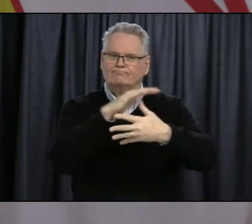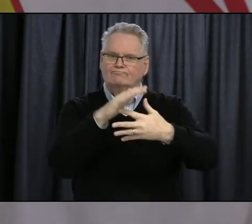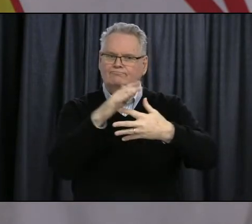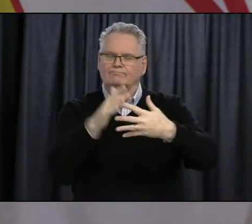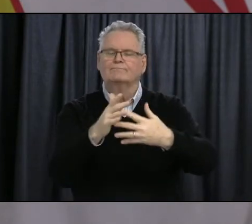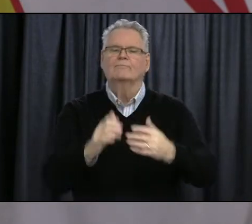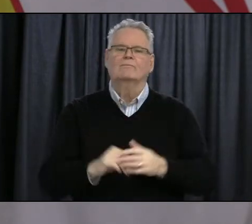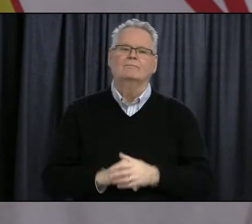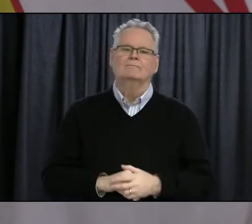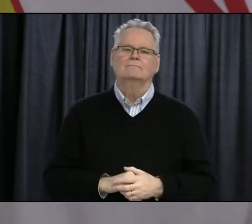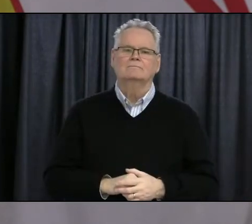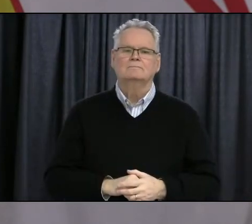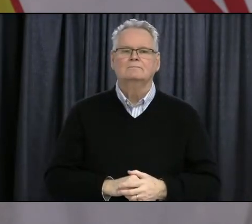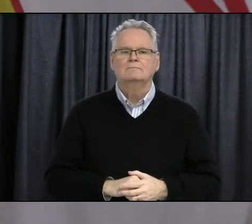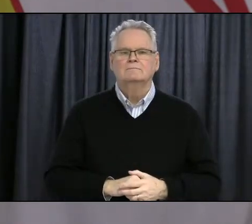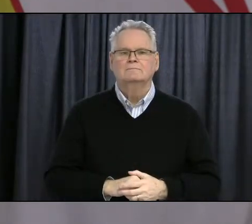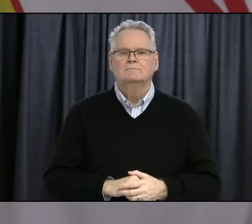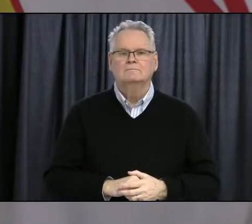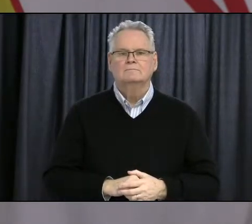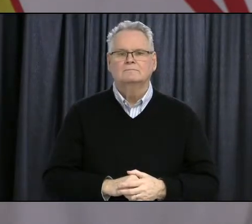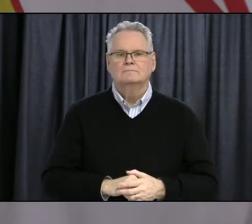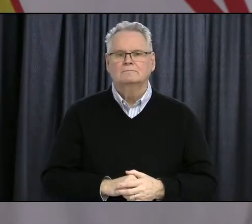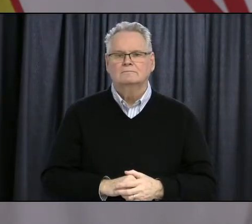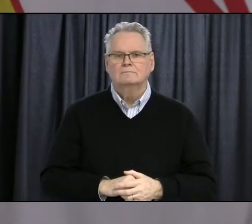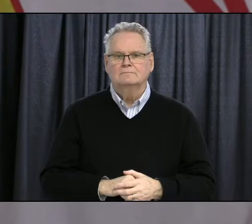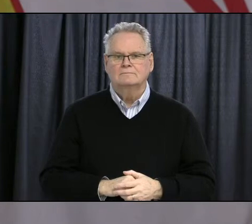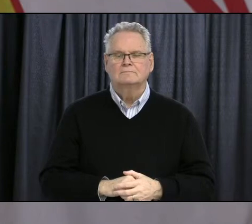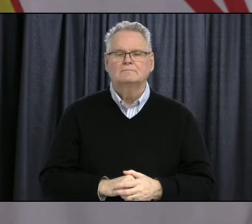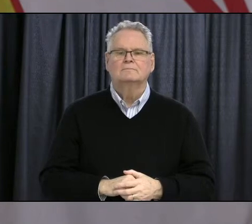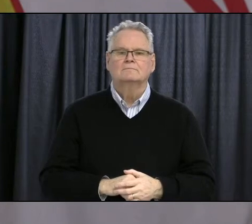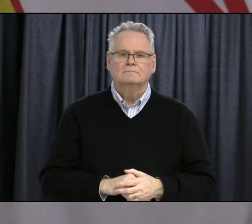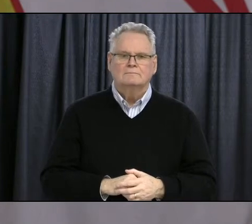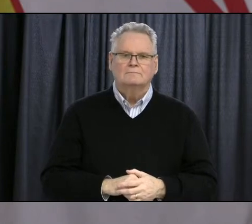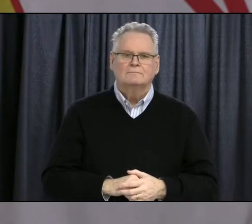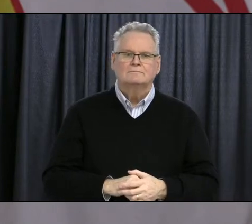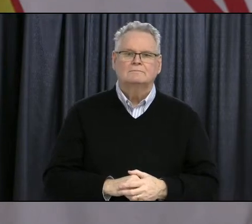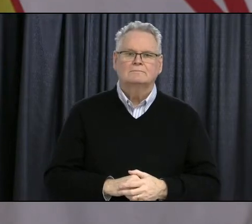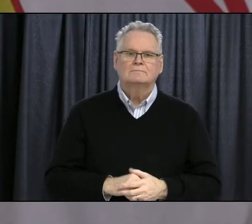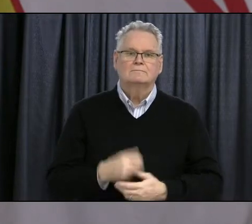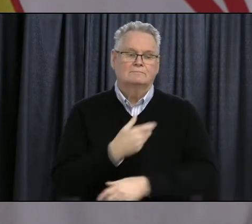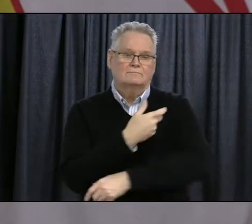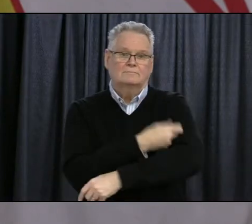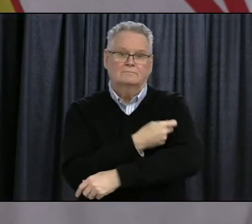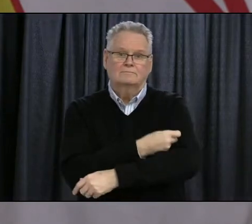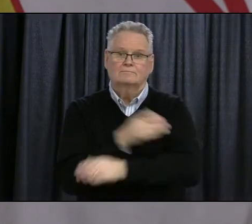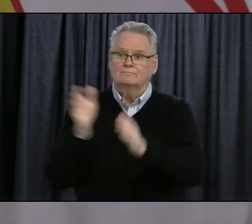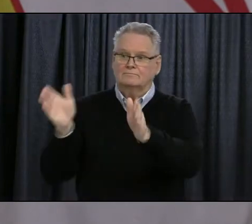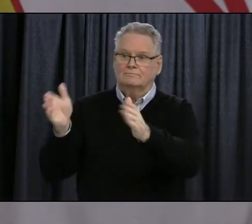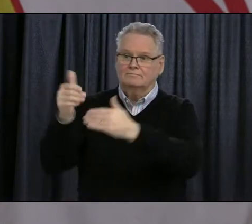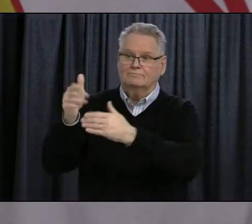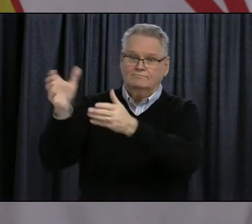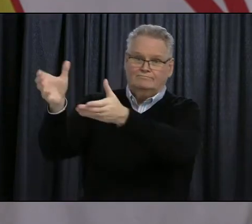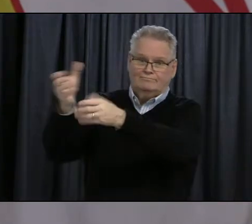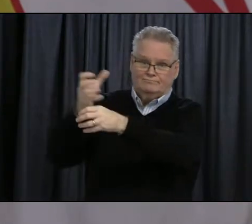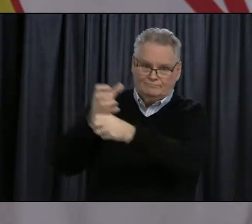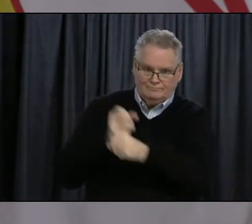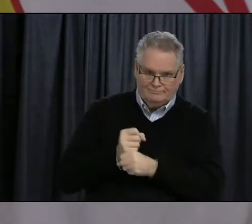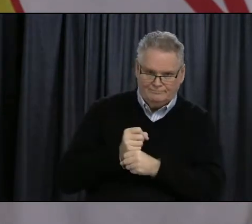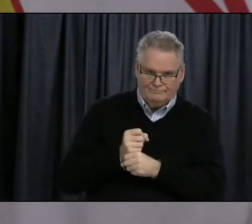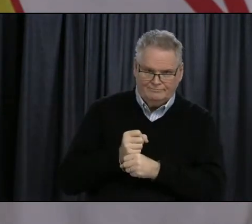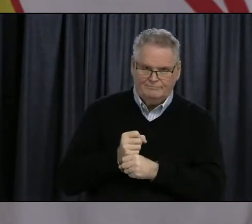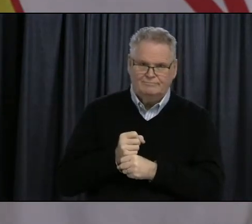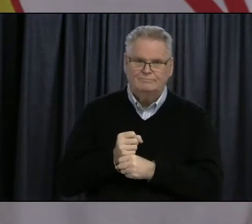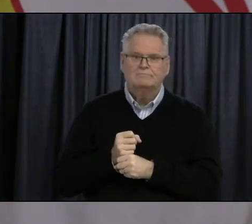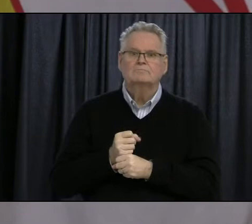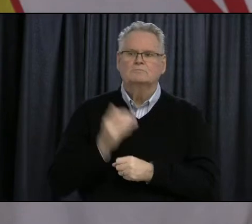authorities already have a plan in place for those who will receive those doses. Once the shipment arrives, it is immediately distributed to regional health